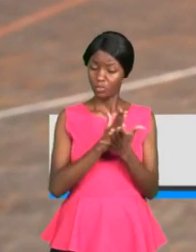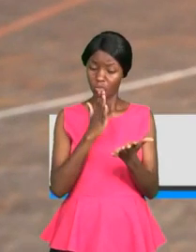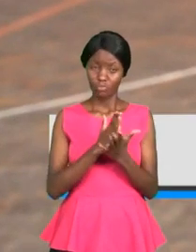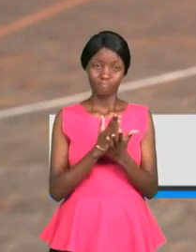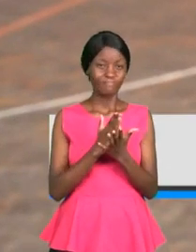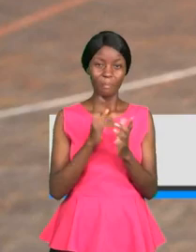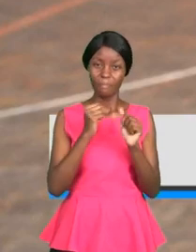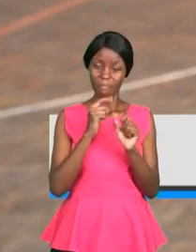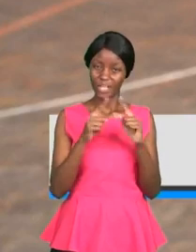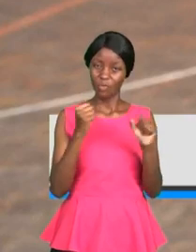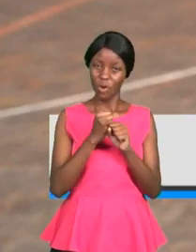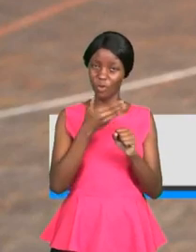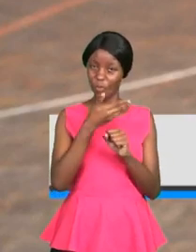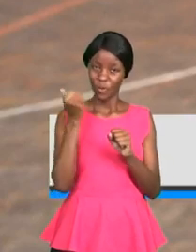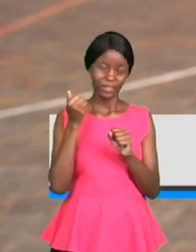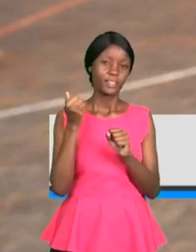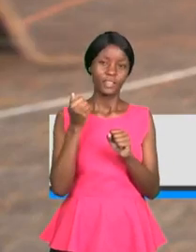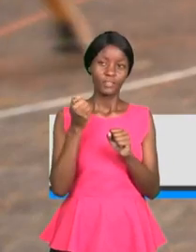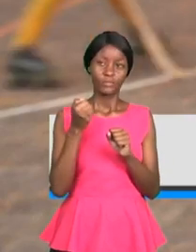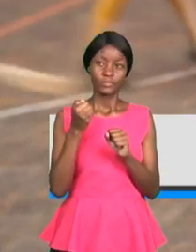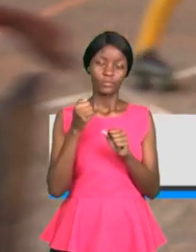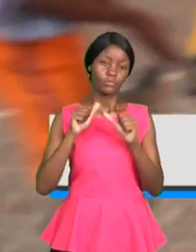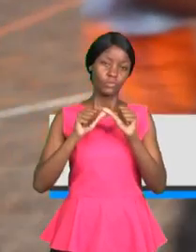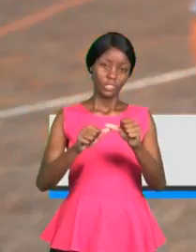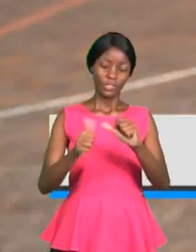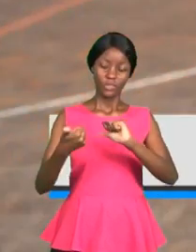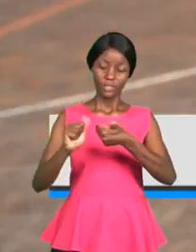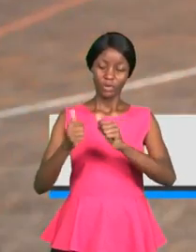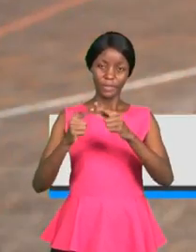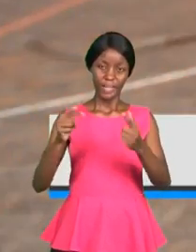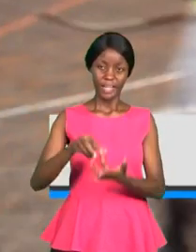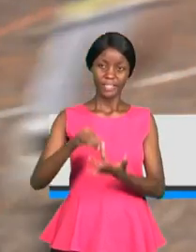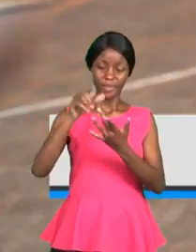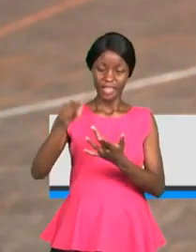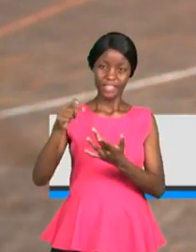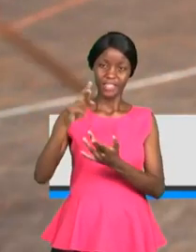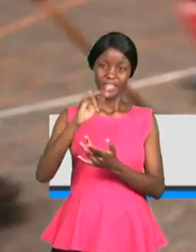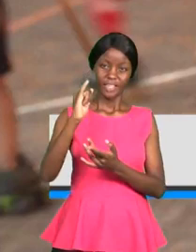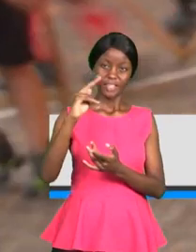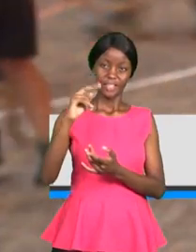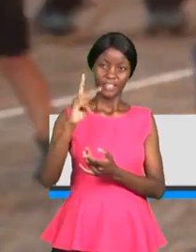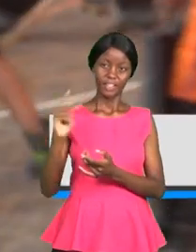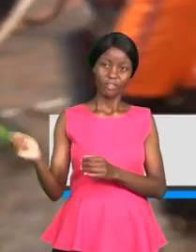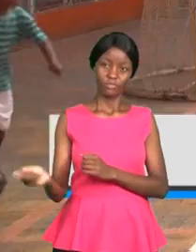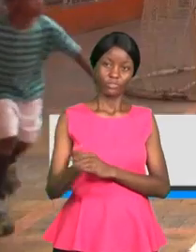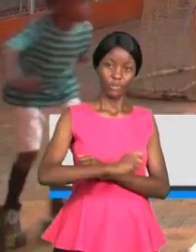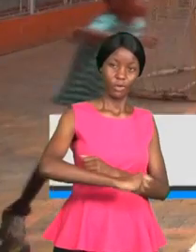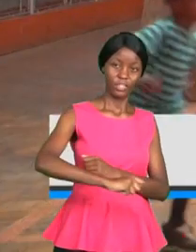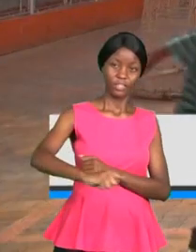our best to keep all sports in general running, but especially rink hockey.